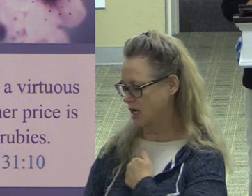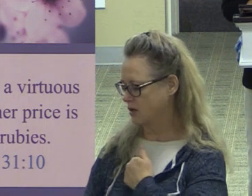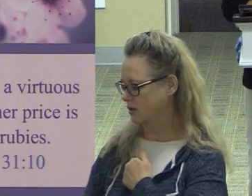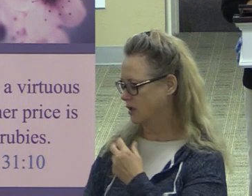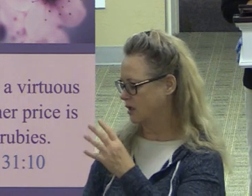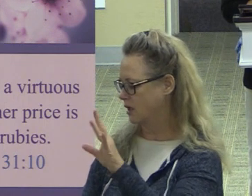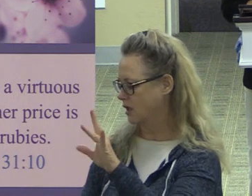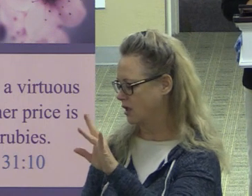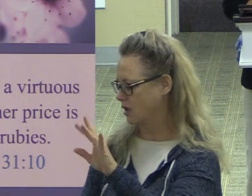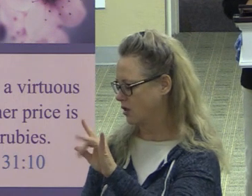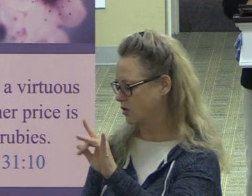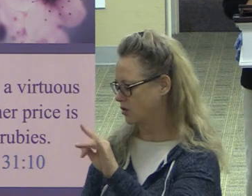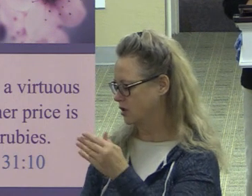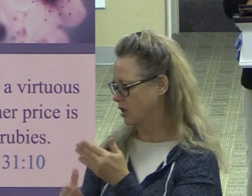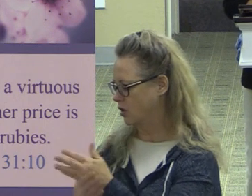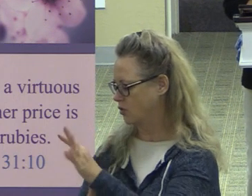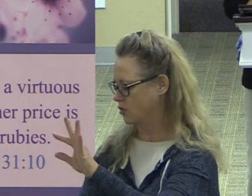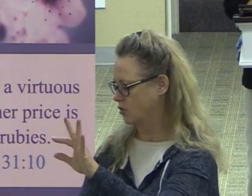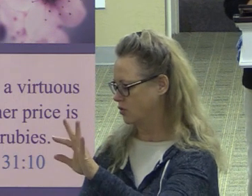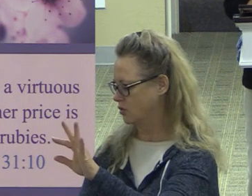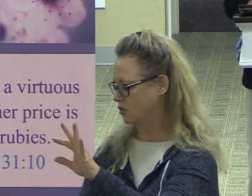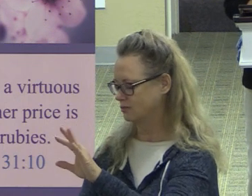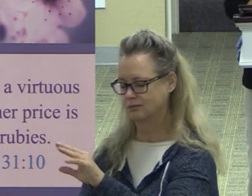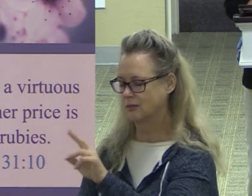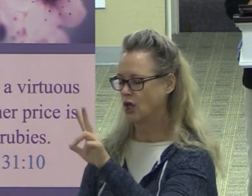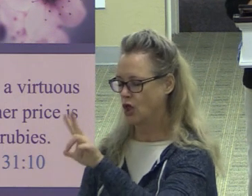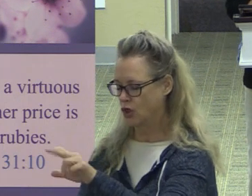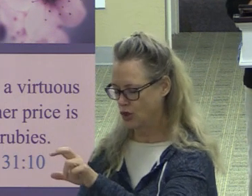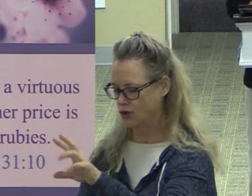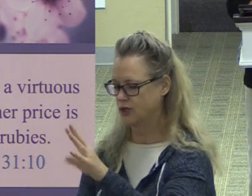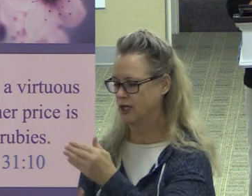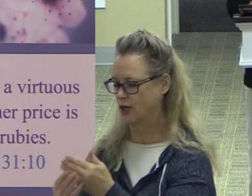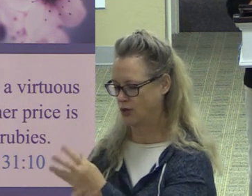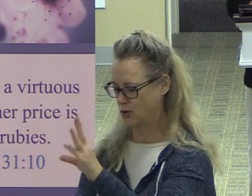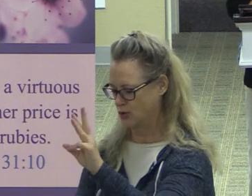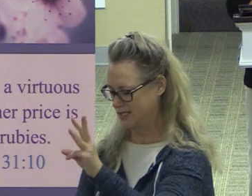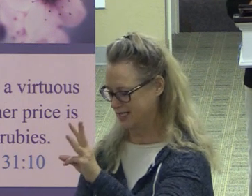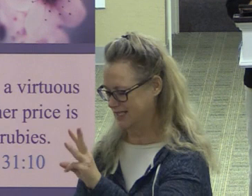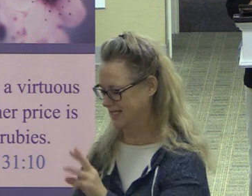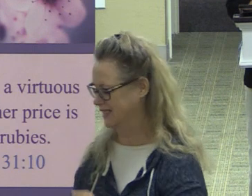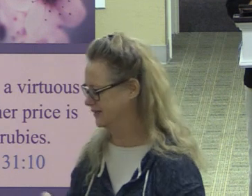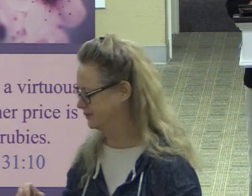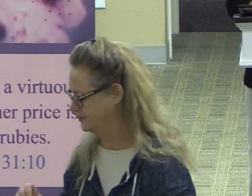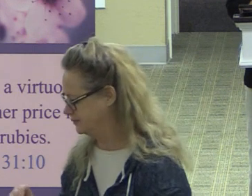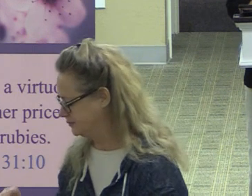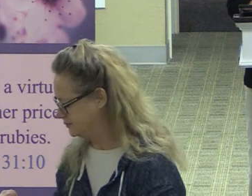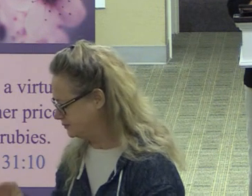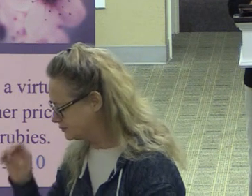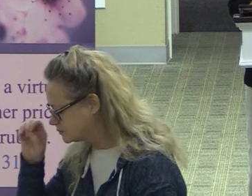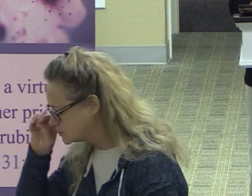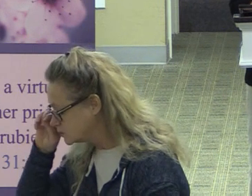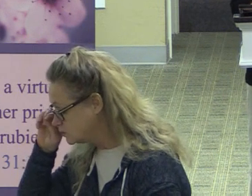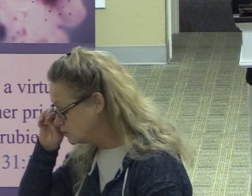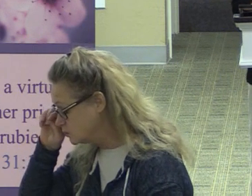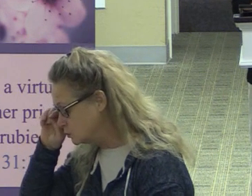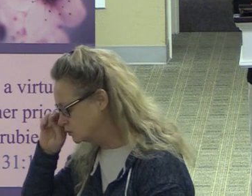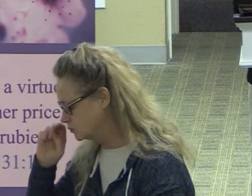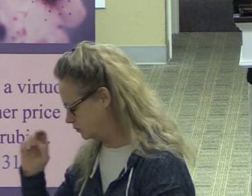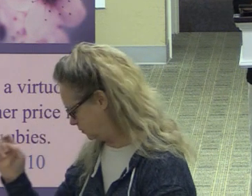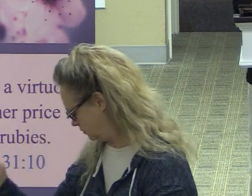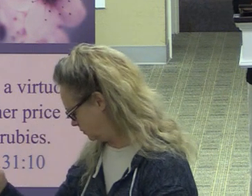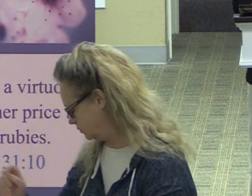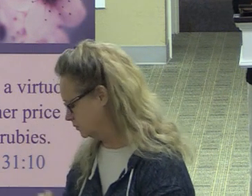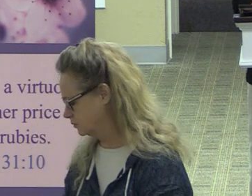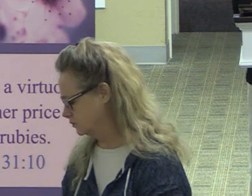13 through 16. And now come I to thee, and these things I speak in the world, that they might have my joy fulfilled in themselves. I